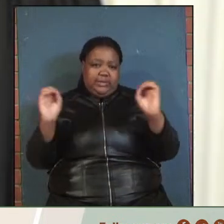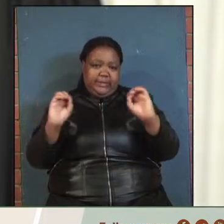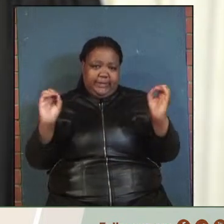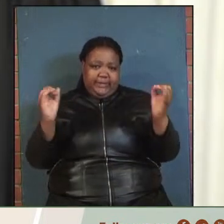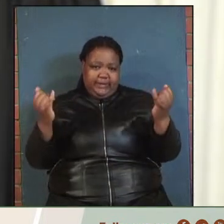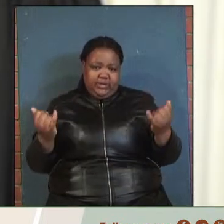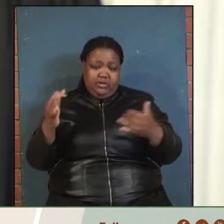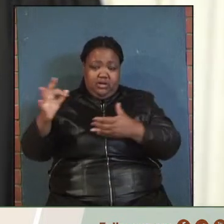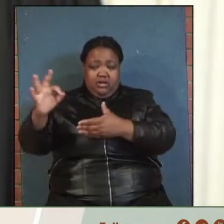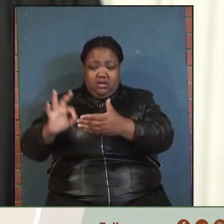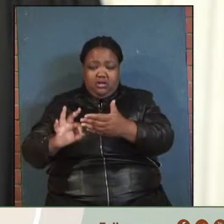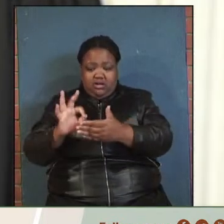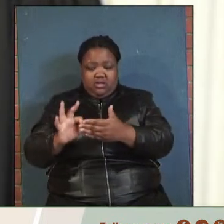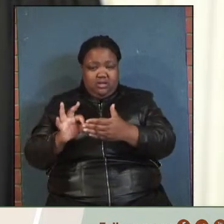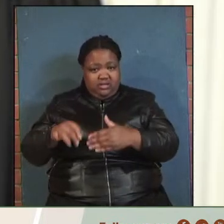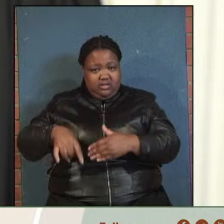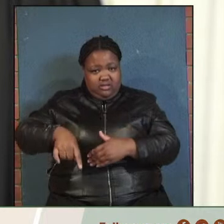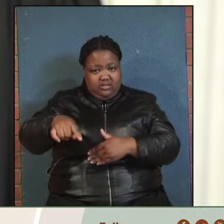elections.